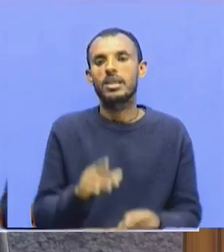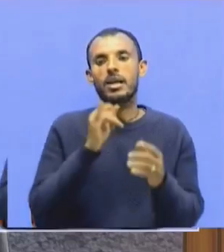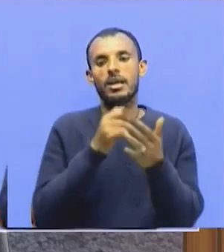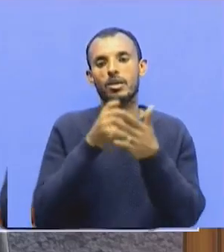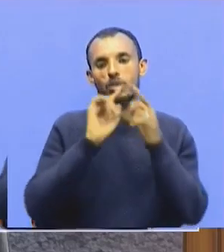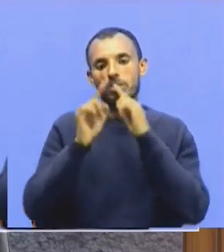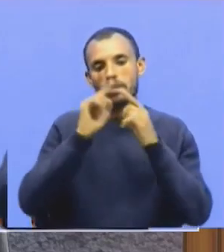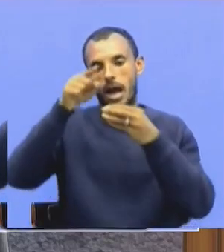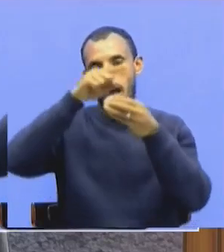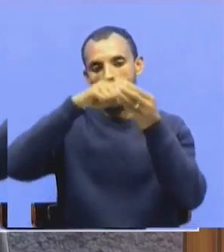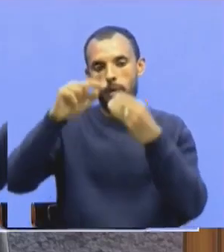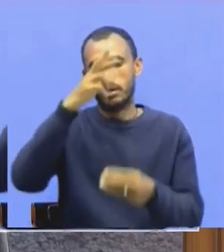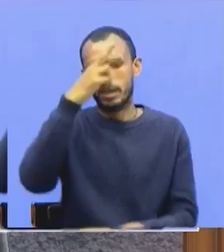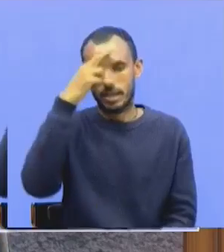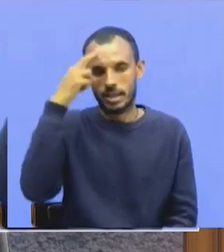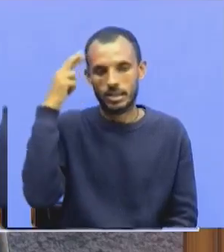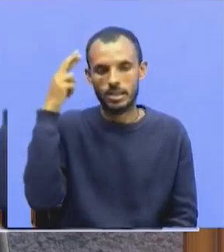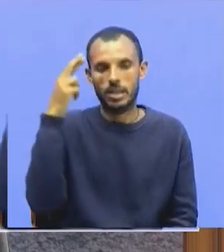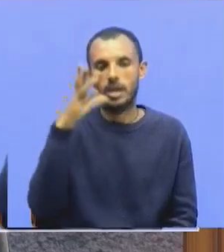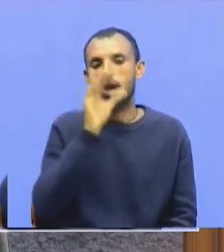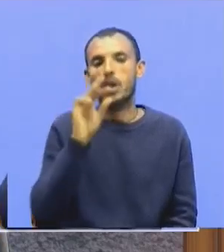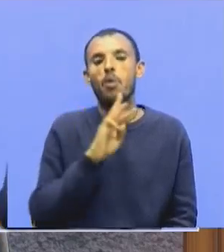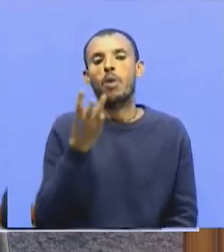what? The reason. And we can have